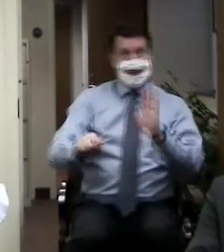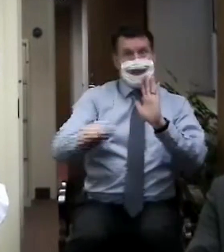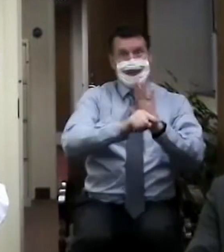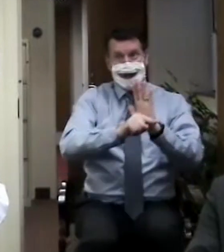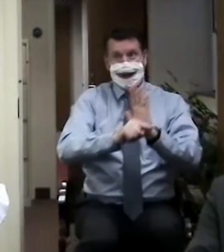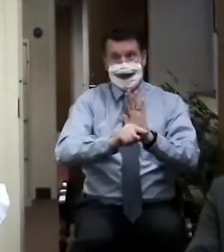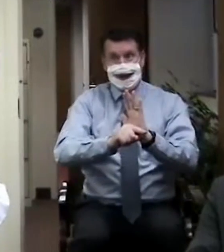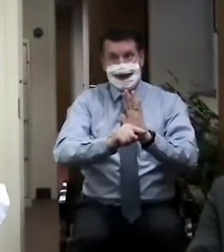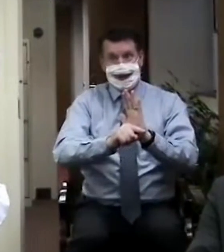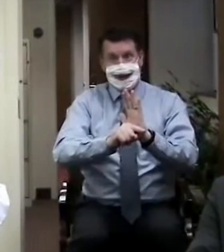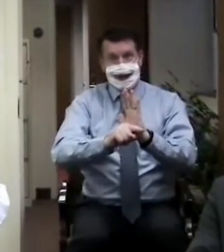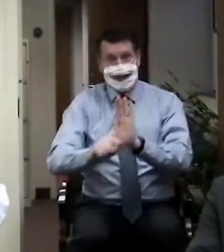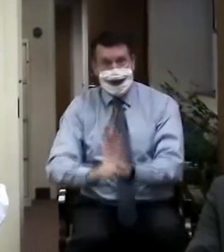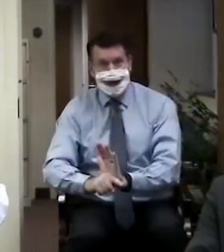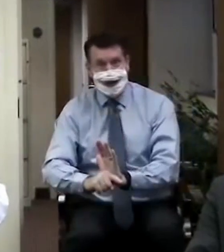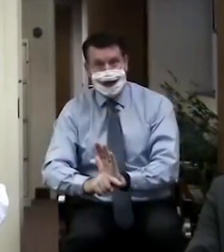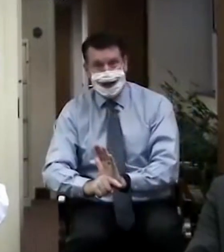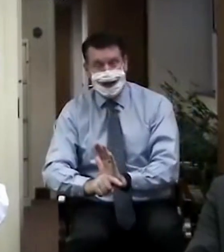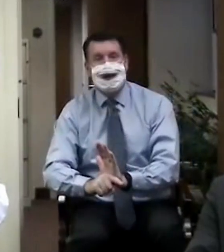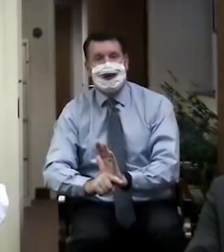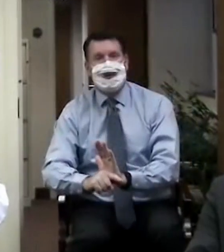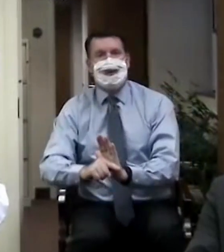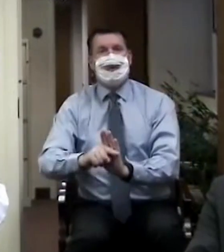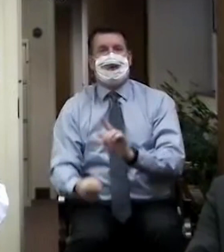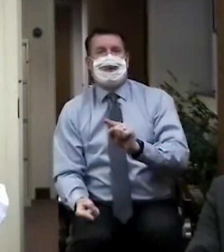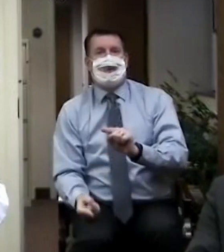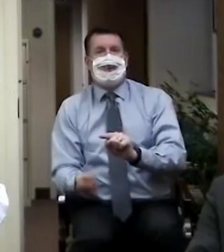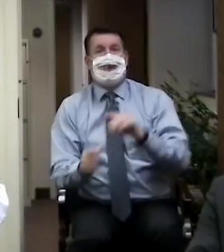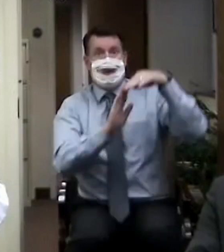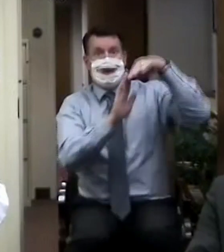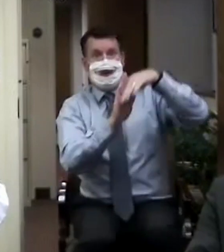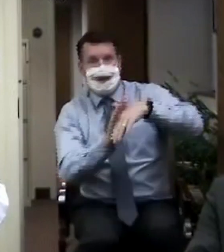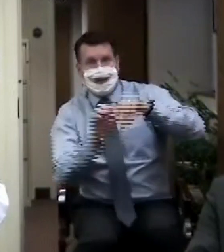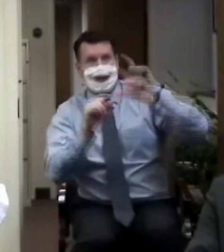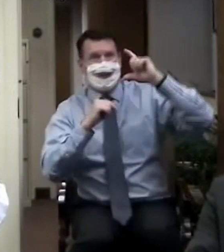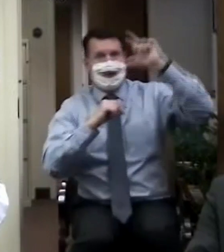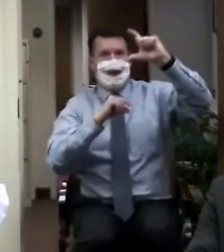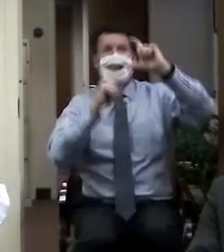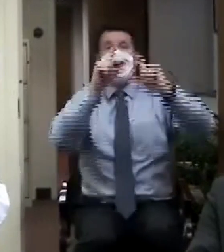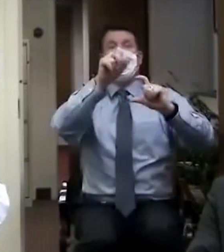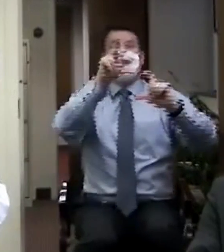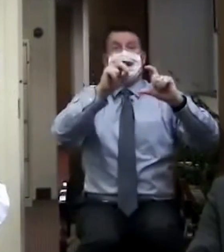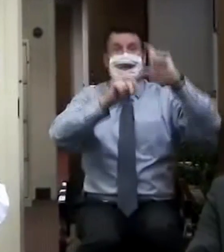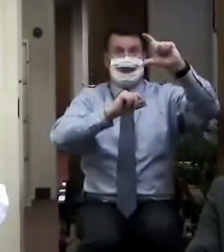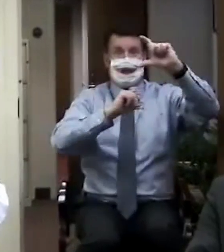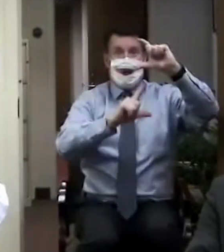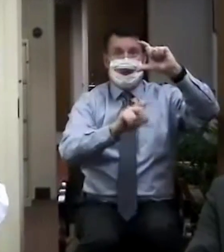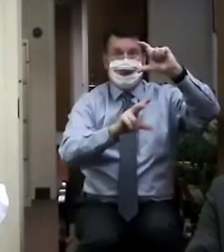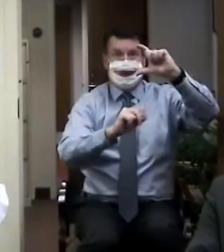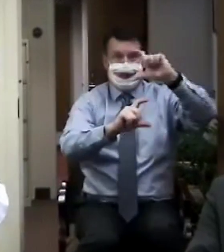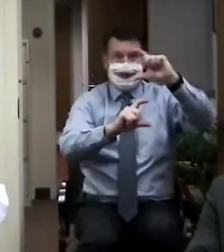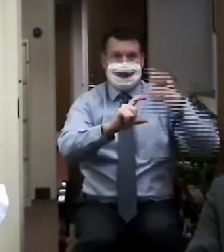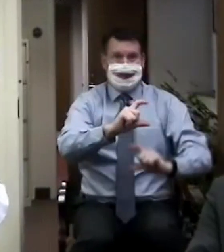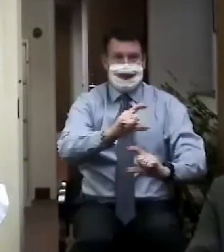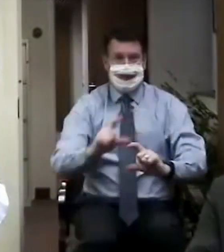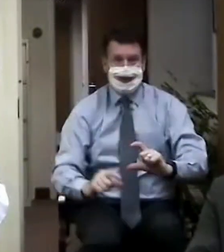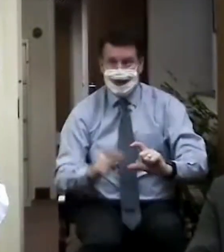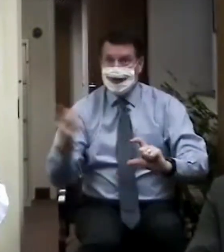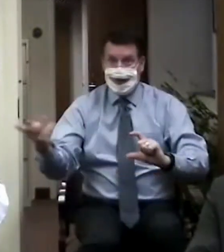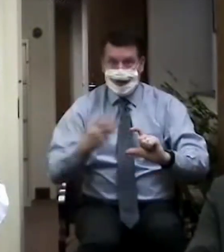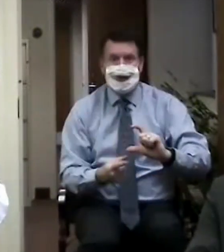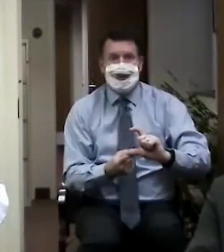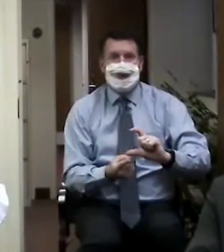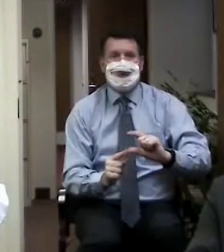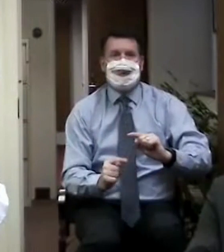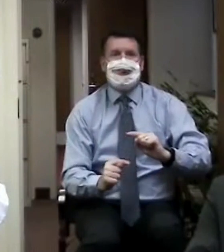significantly over the coming months, but really April to June is kind of the time frame when we see the most significant ones, most significant gap,